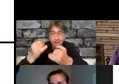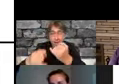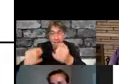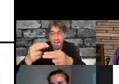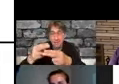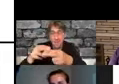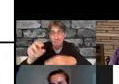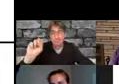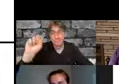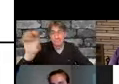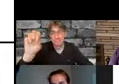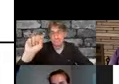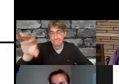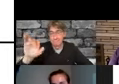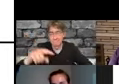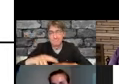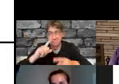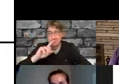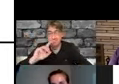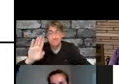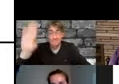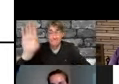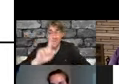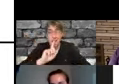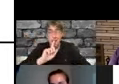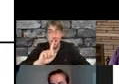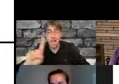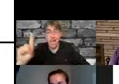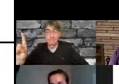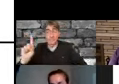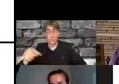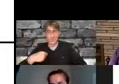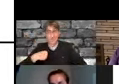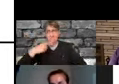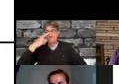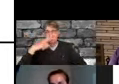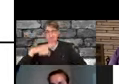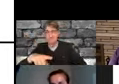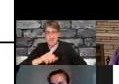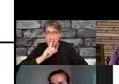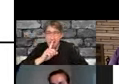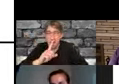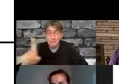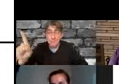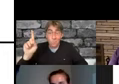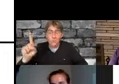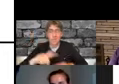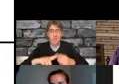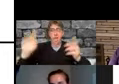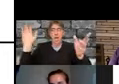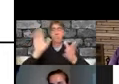your screen. You will need to confirm that you would like to be unmuted before you begin speaking. Once you are